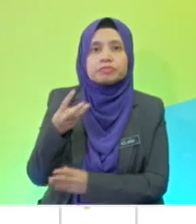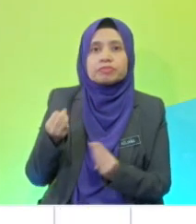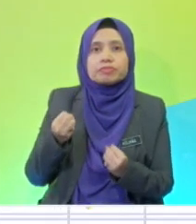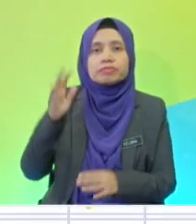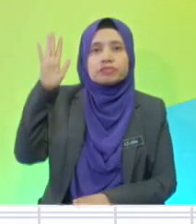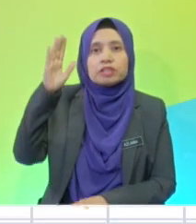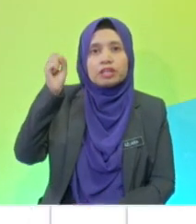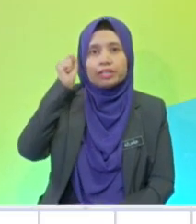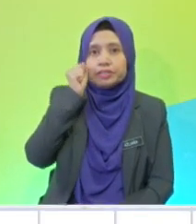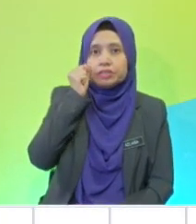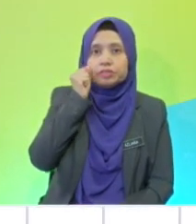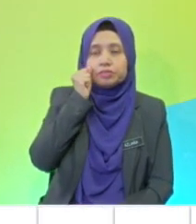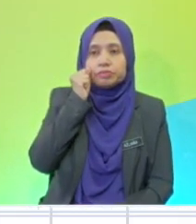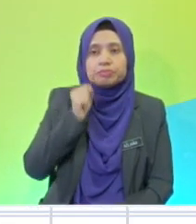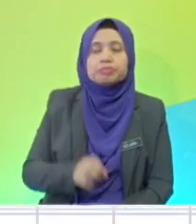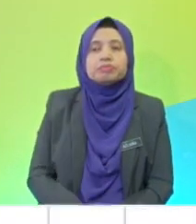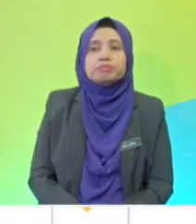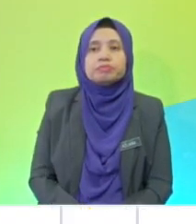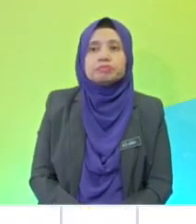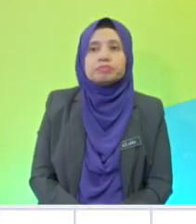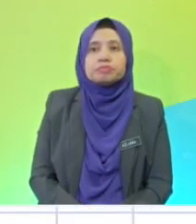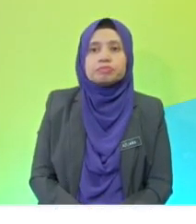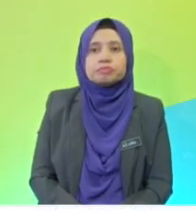Yes, is ready. Shahira. Yes, Shahira.